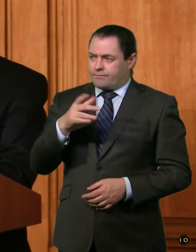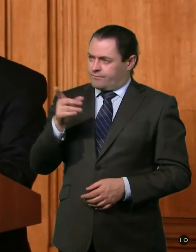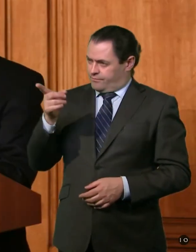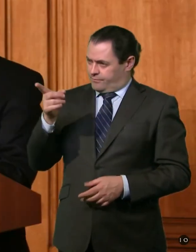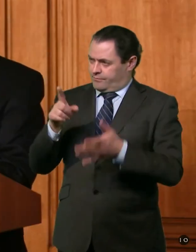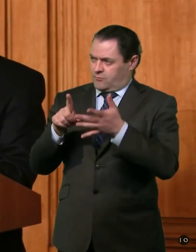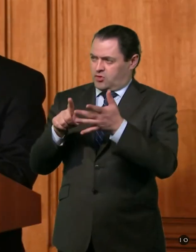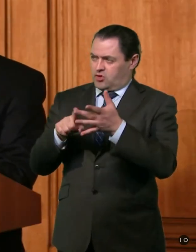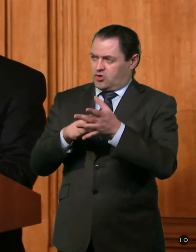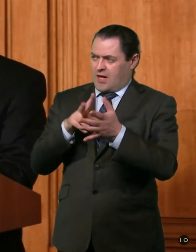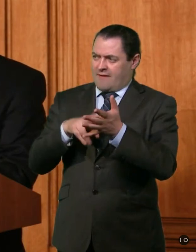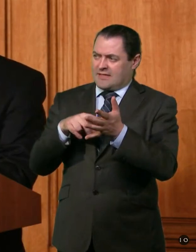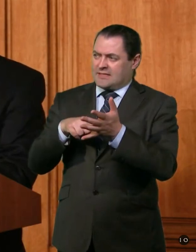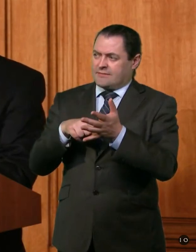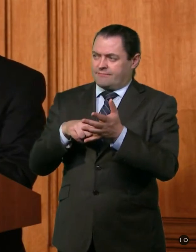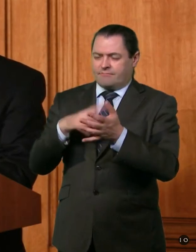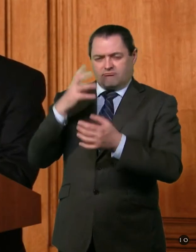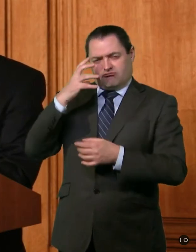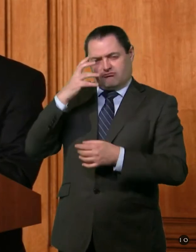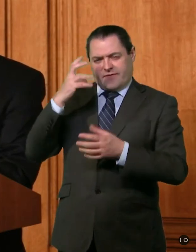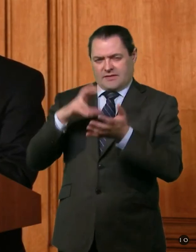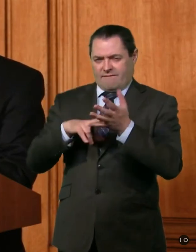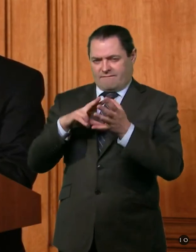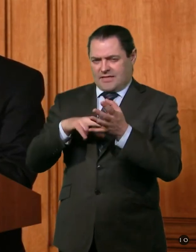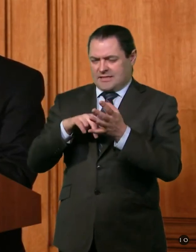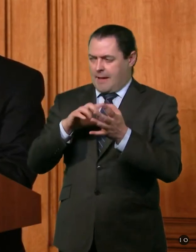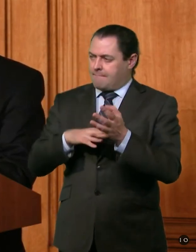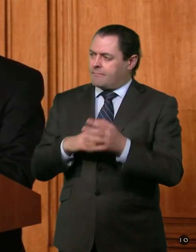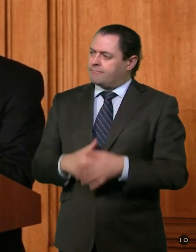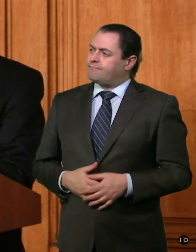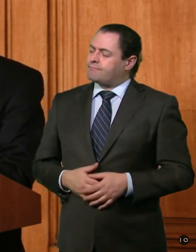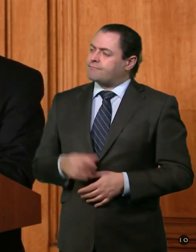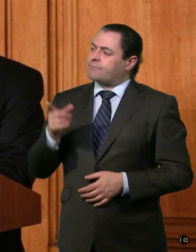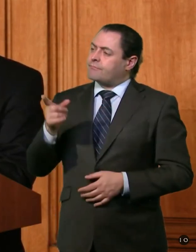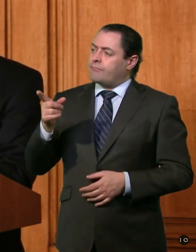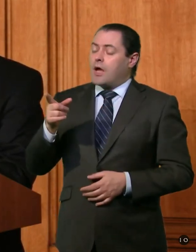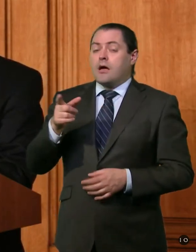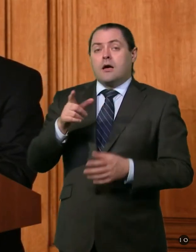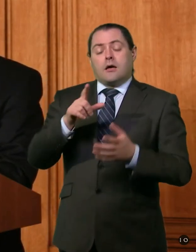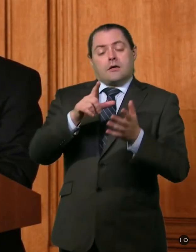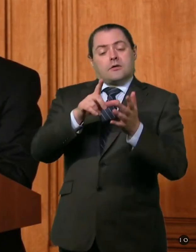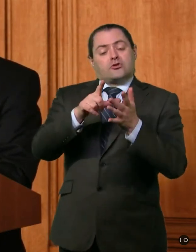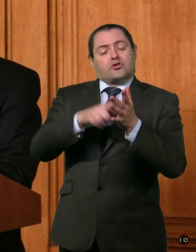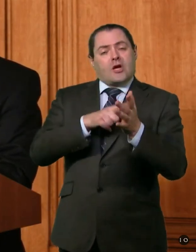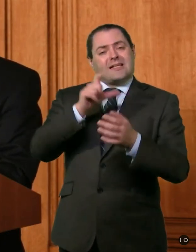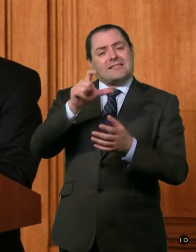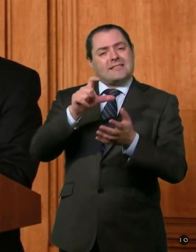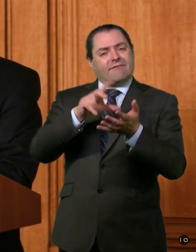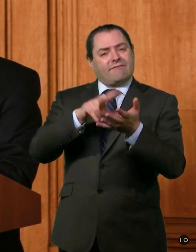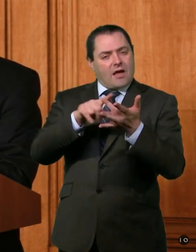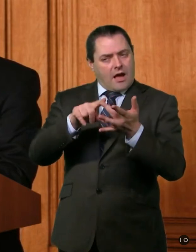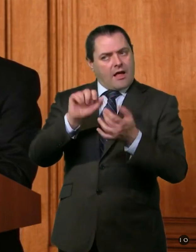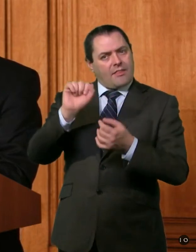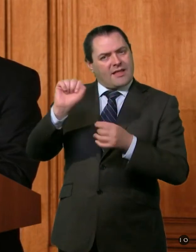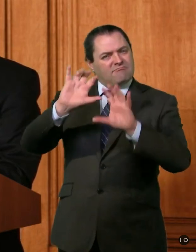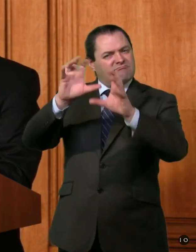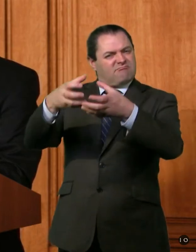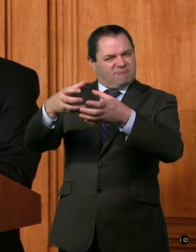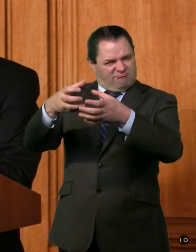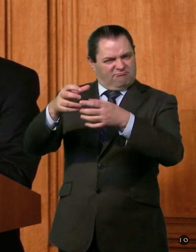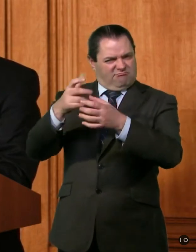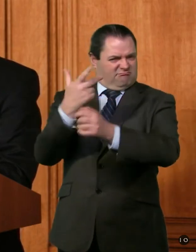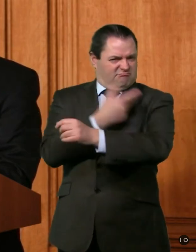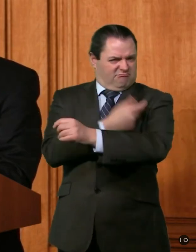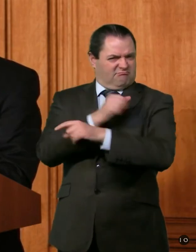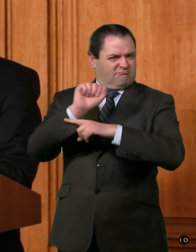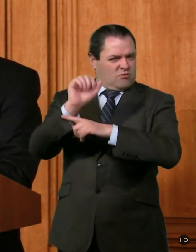the JCVI advice is that for children who are extremely at risk, there can be